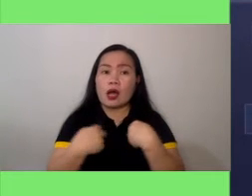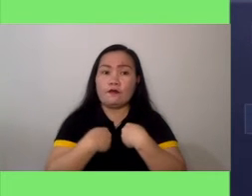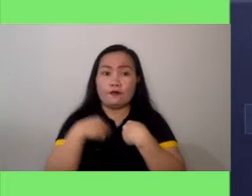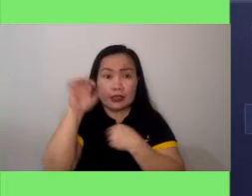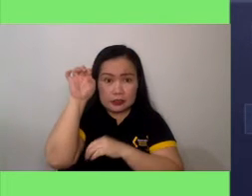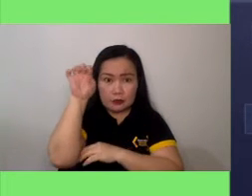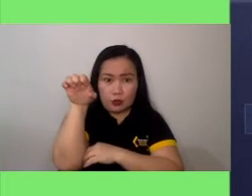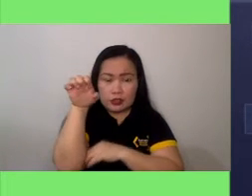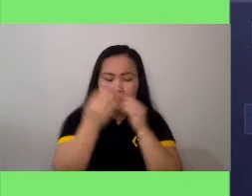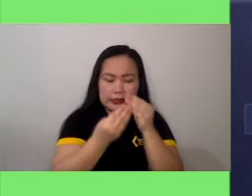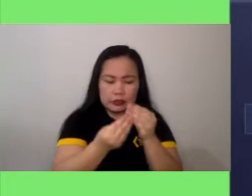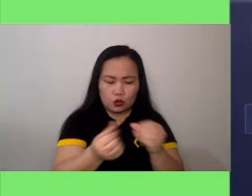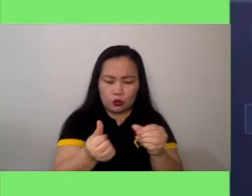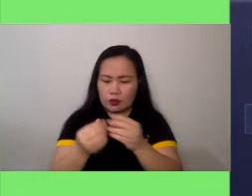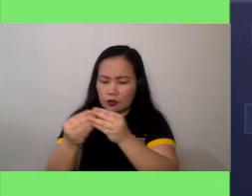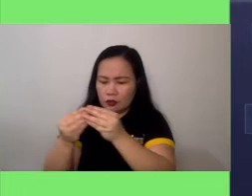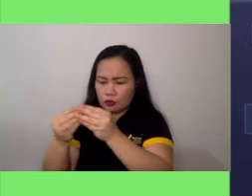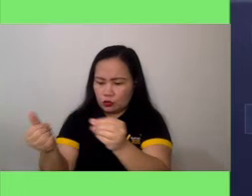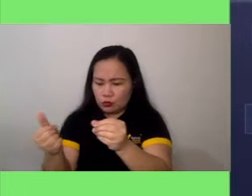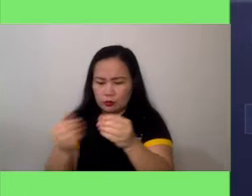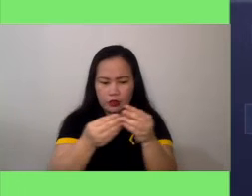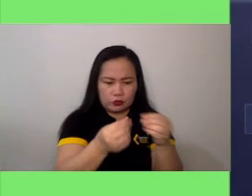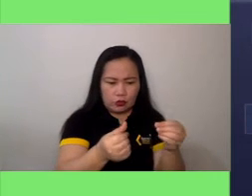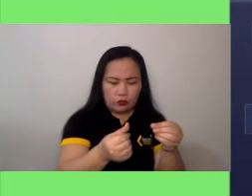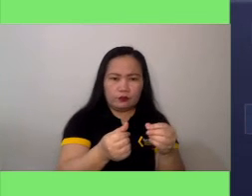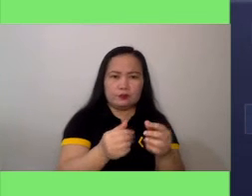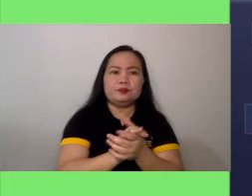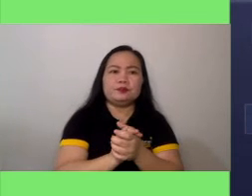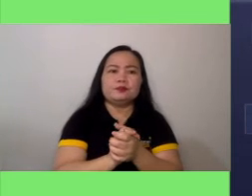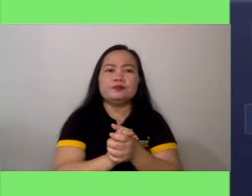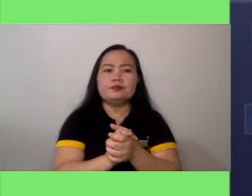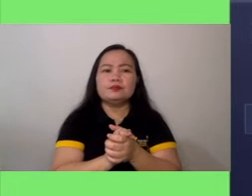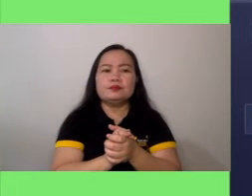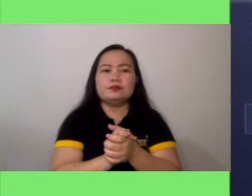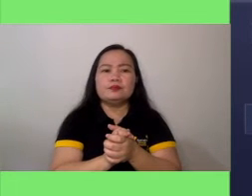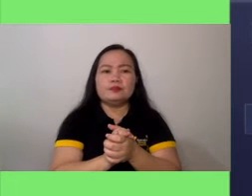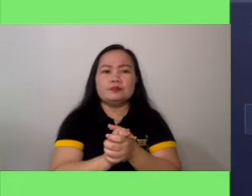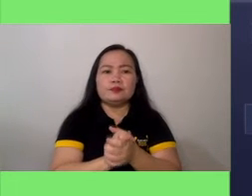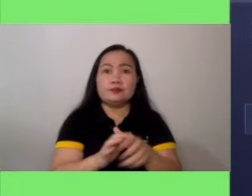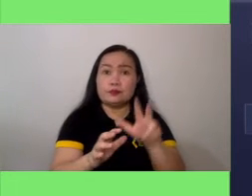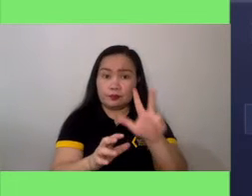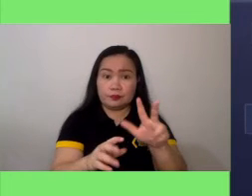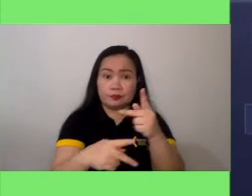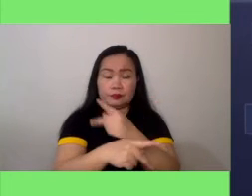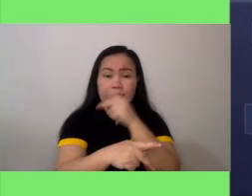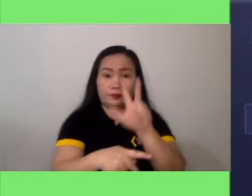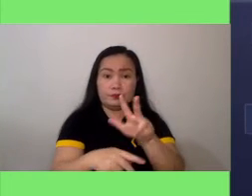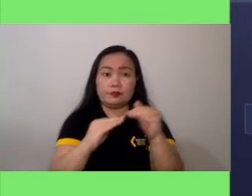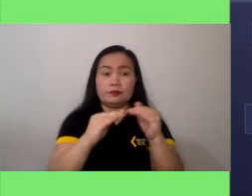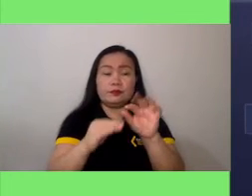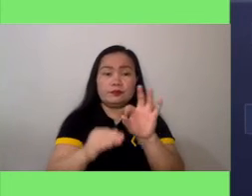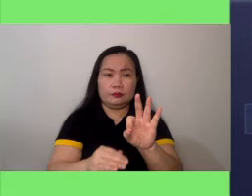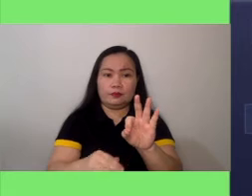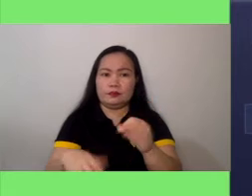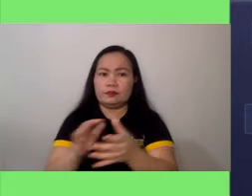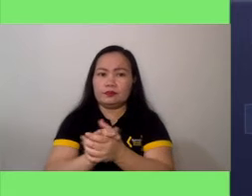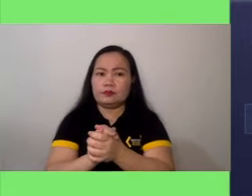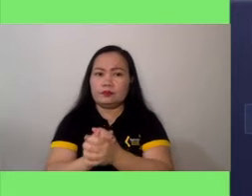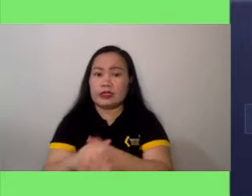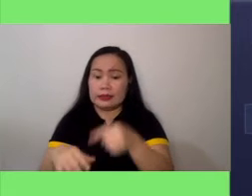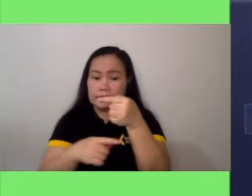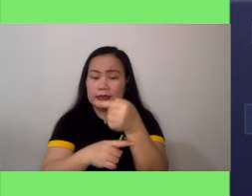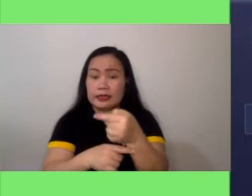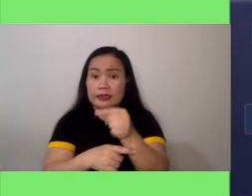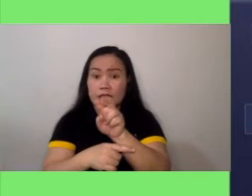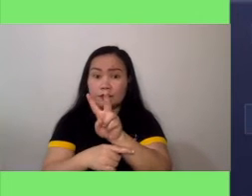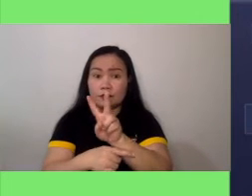ano yung base niya, i-simplify mo muna siya doon. So, copy mo muna si 2. Simplify mo to, 3 squared is 9.